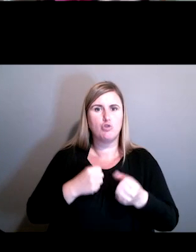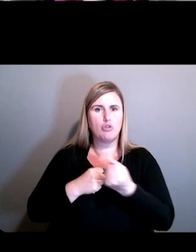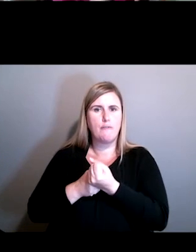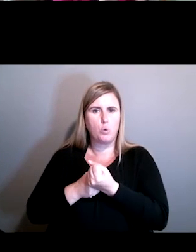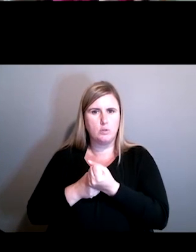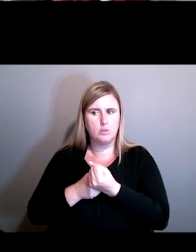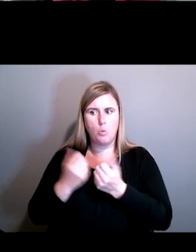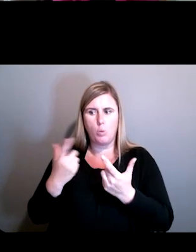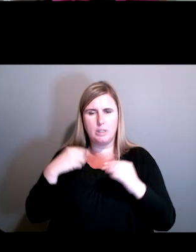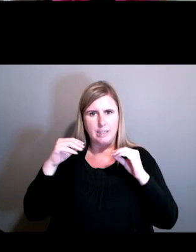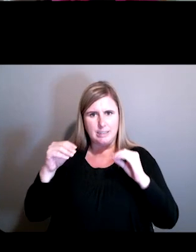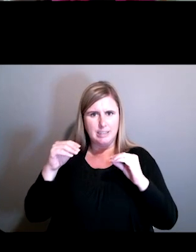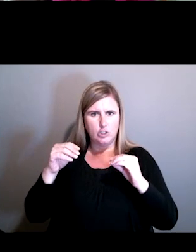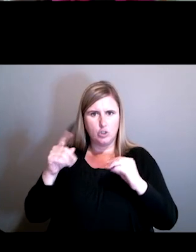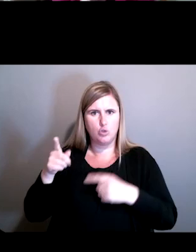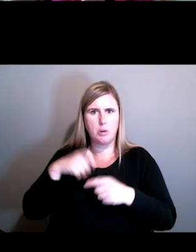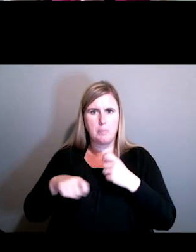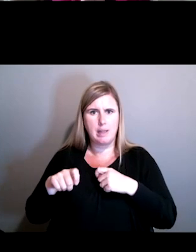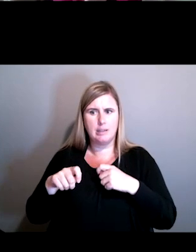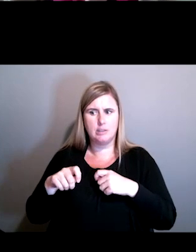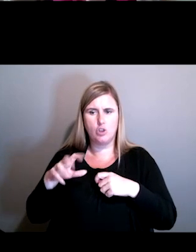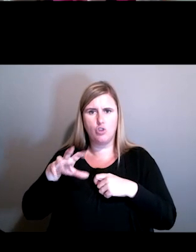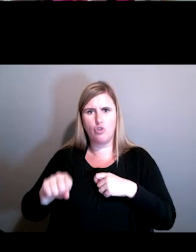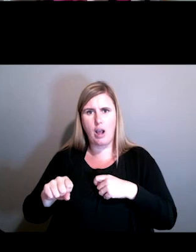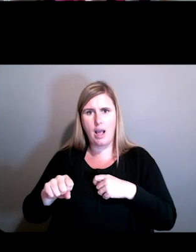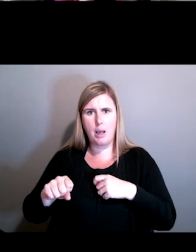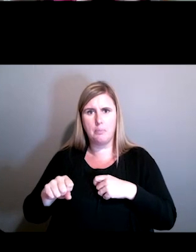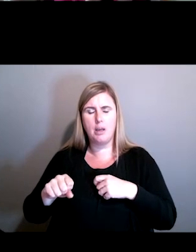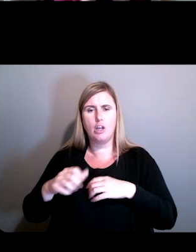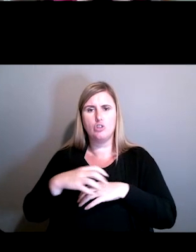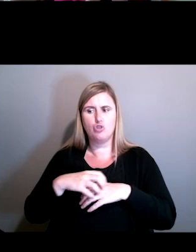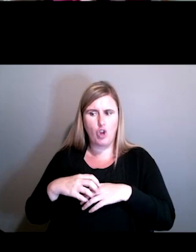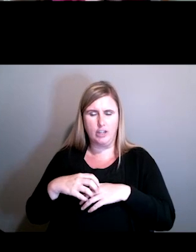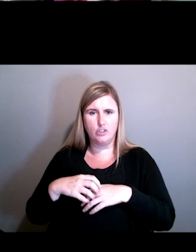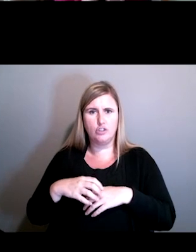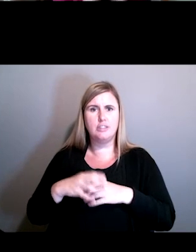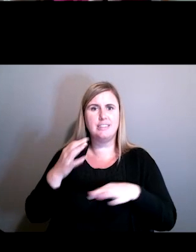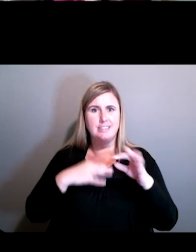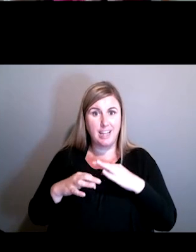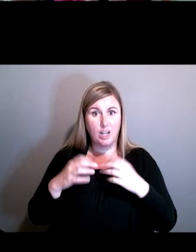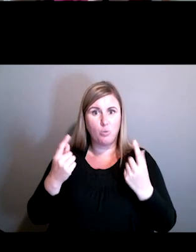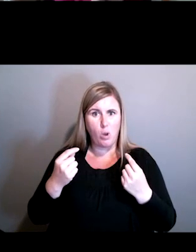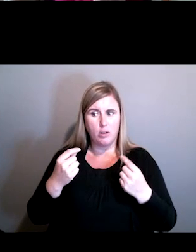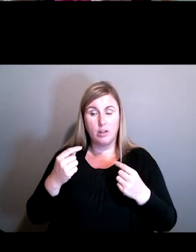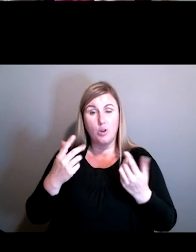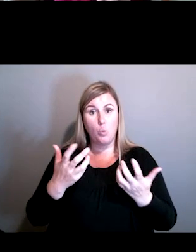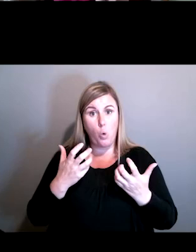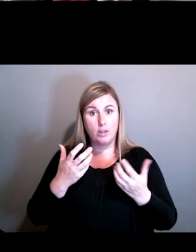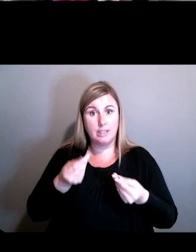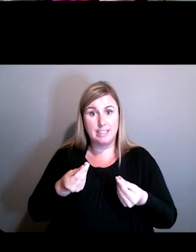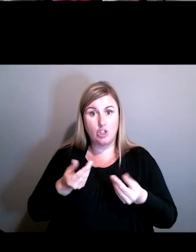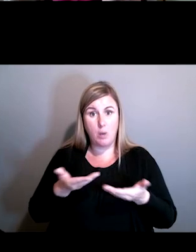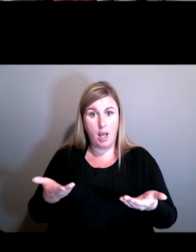replace this grabbing and scratching? This is an example of the student wanting a tangible item. They're trying to gain access to